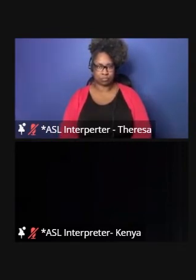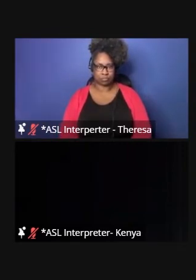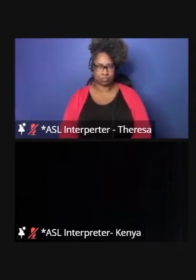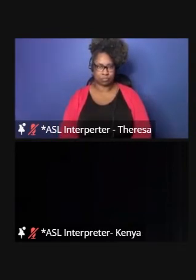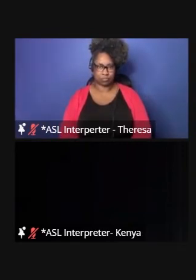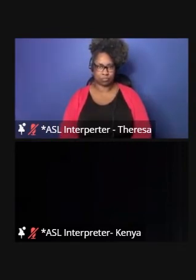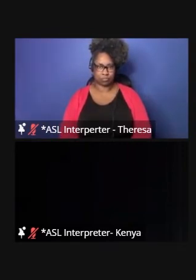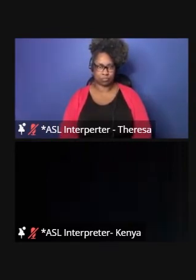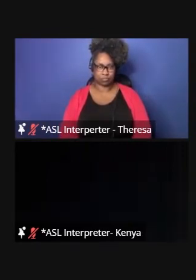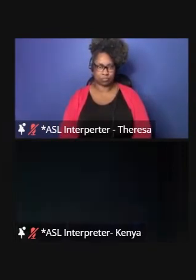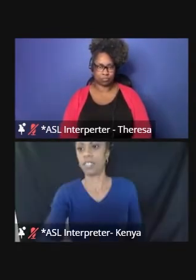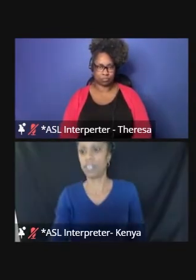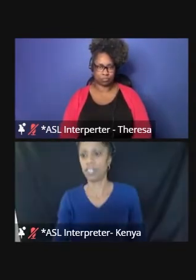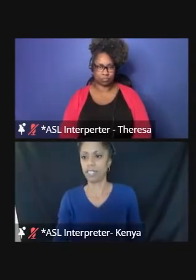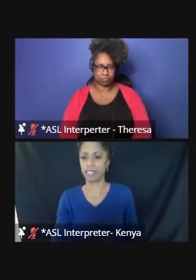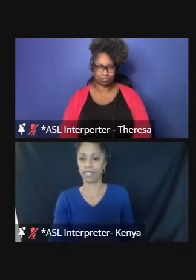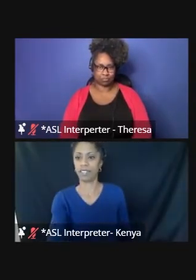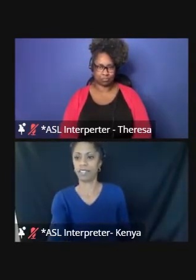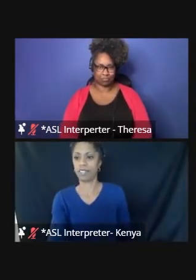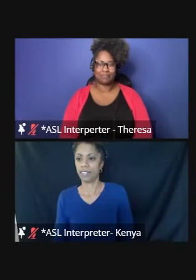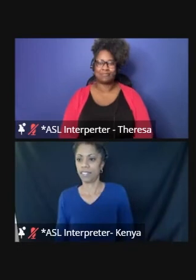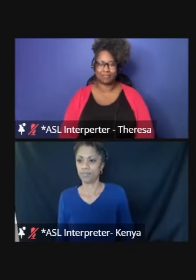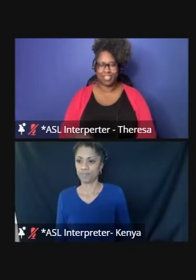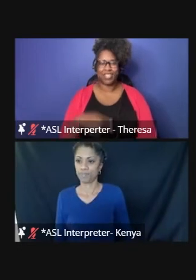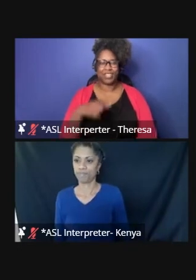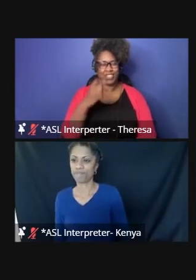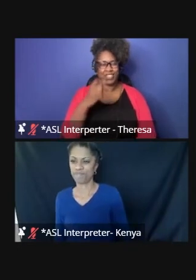You can just signal excitement too, just general excitement.